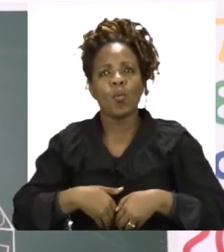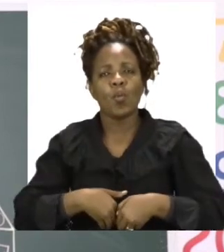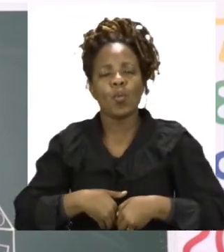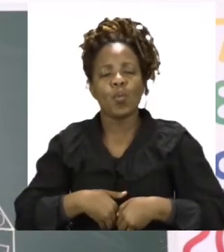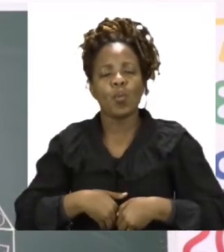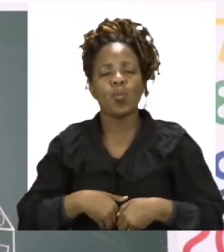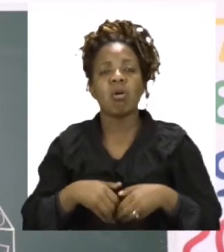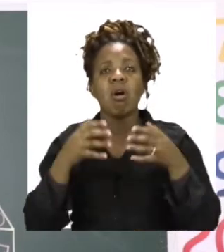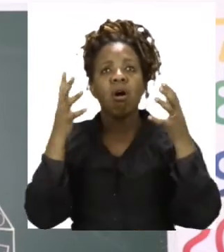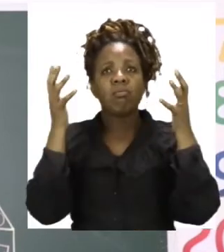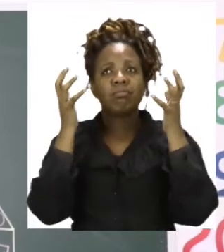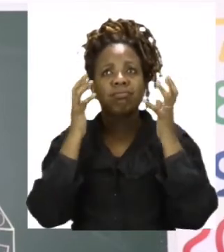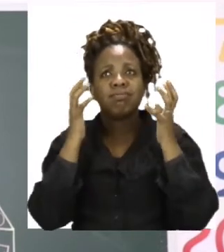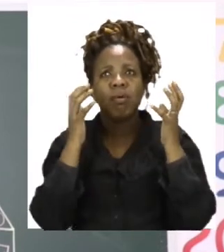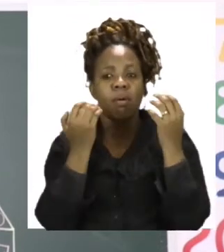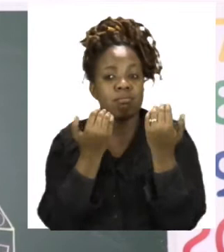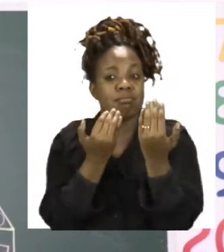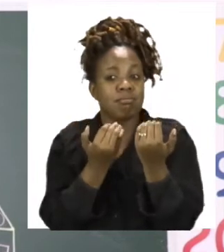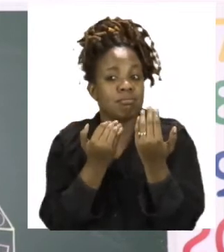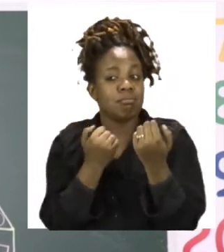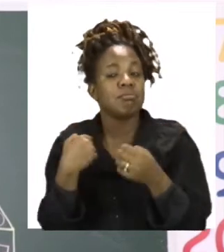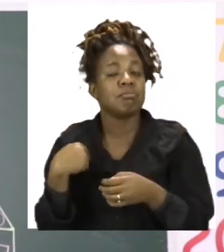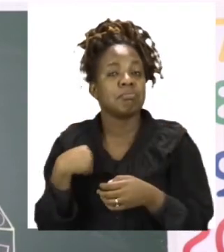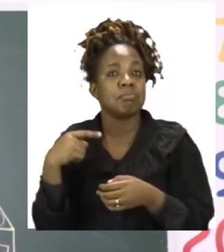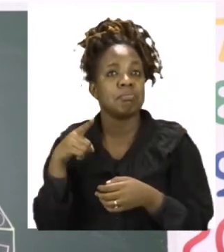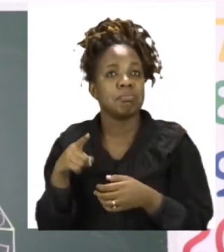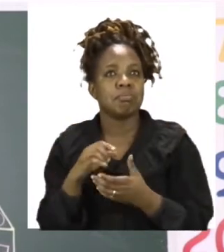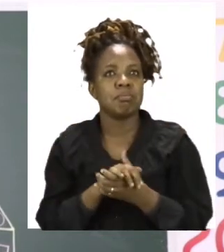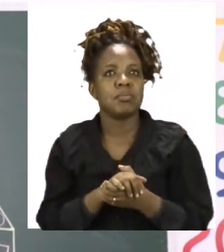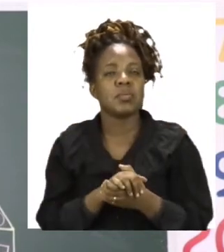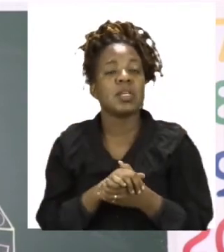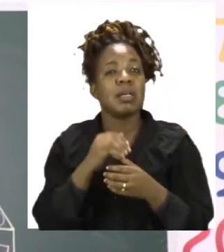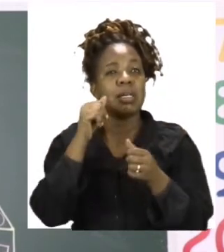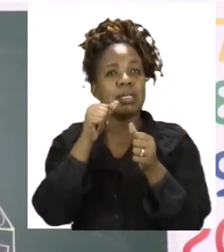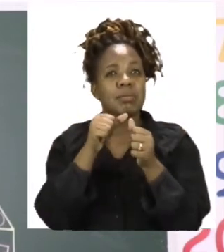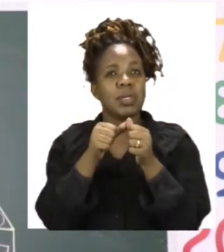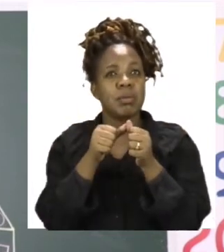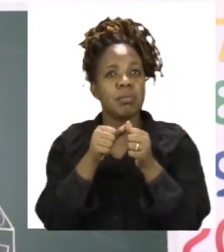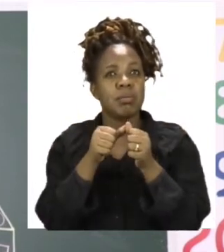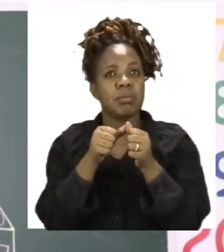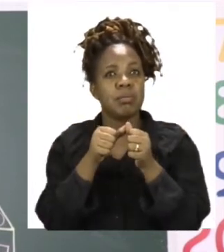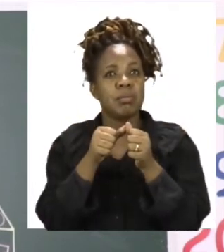He sees him, and Petrus, remember, he is standing on